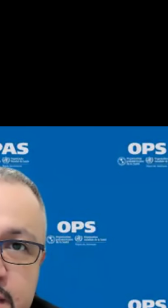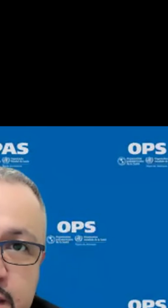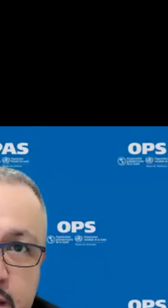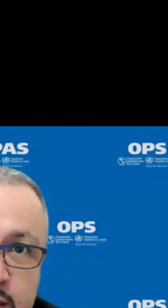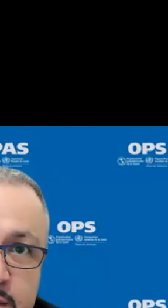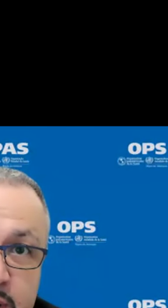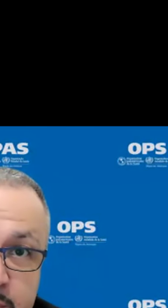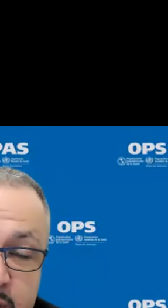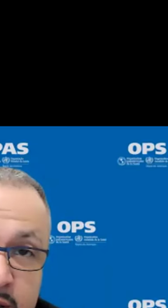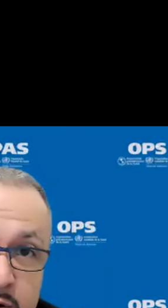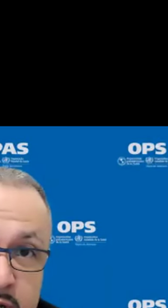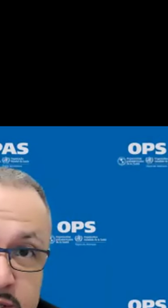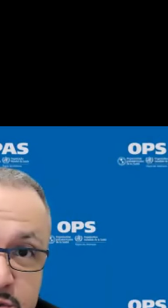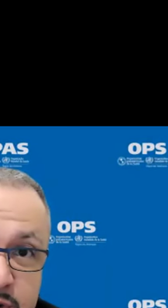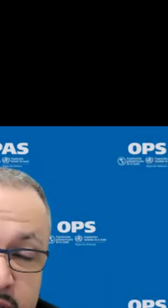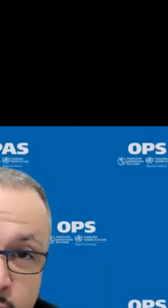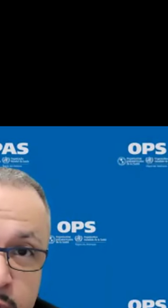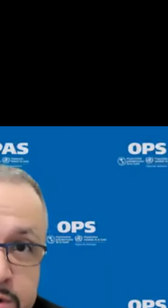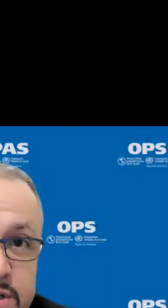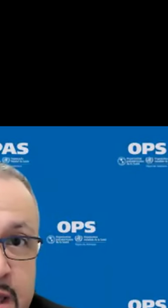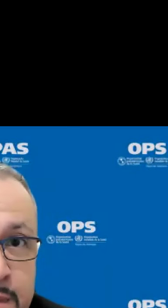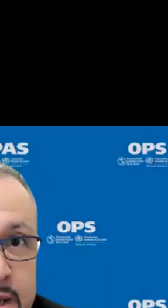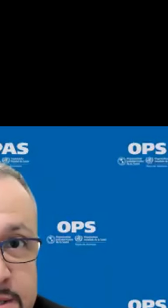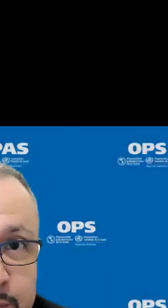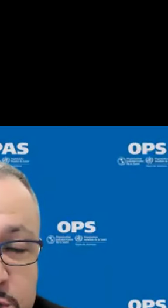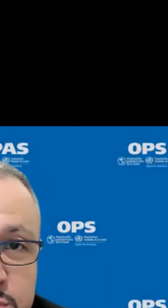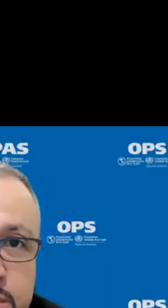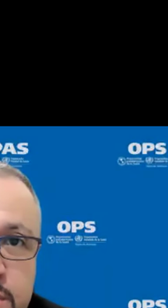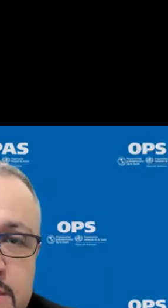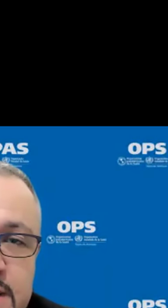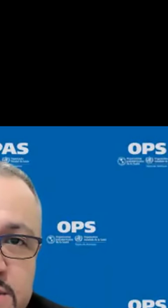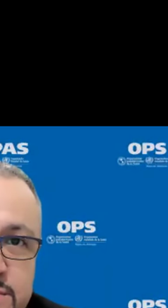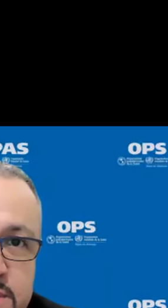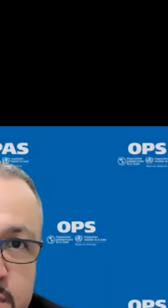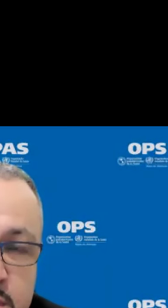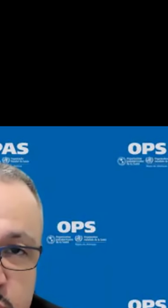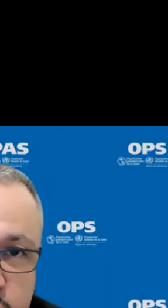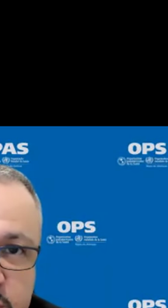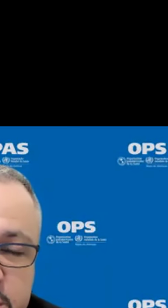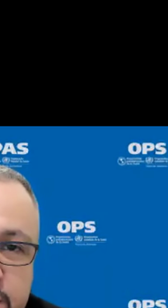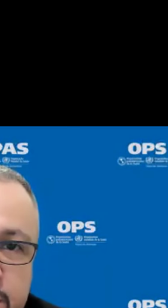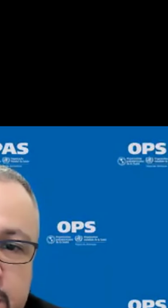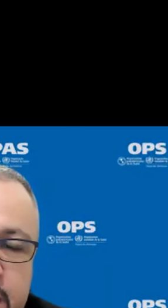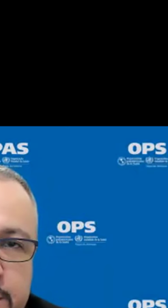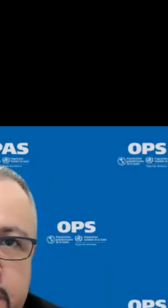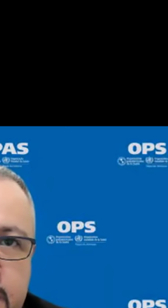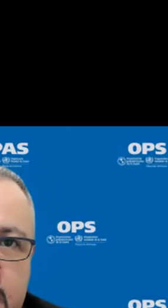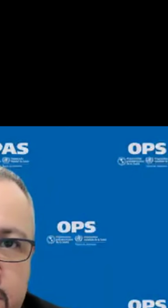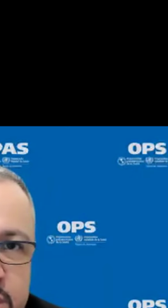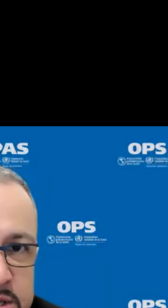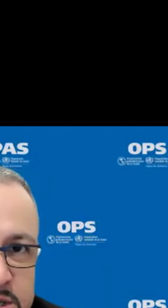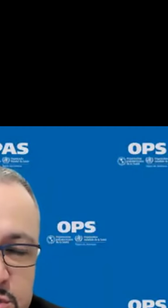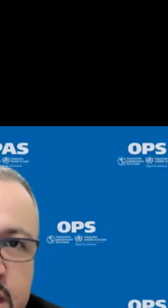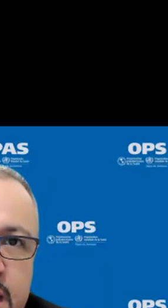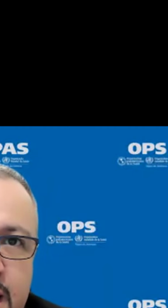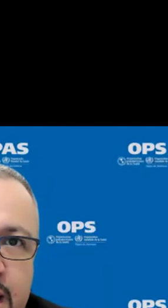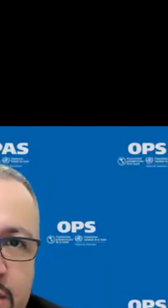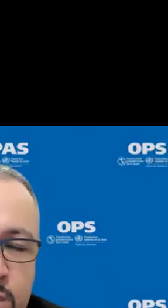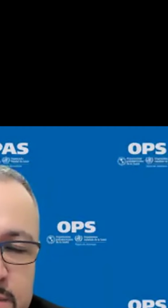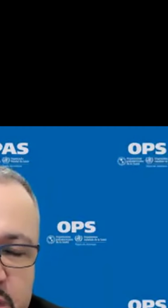Office in the Pan American Health Organization at headquarters. I am Alex Camacho, Disaster Risk Reduction Unit Chief at the Pan American Health